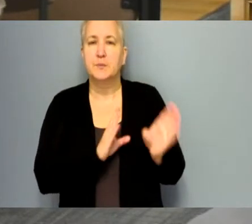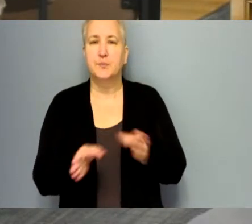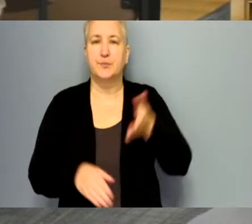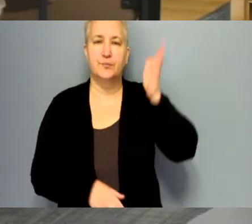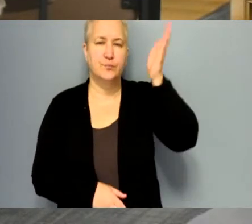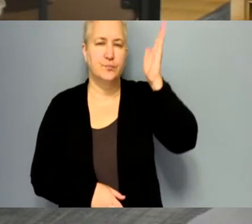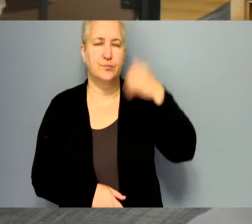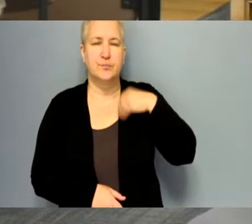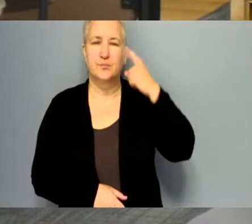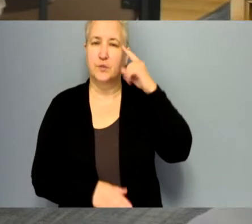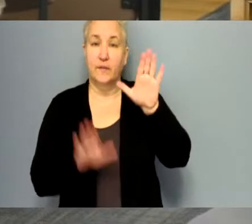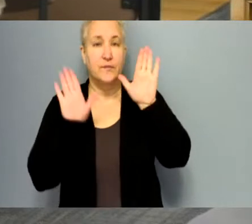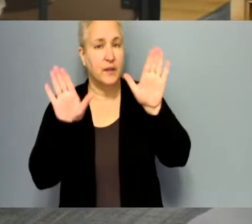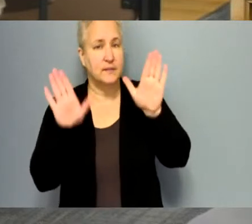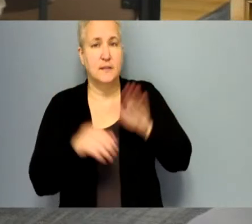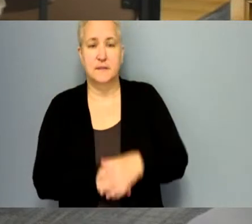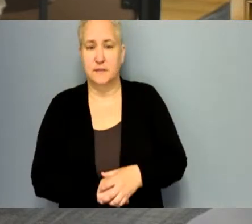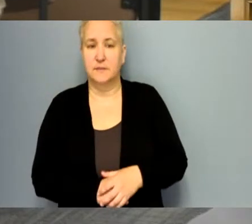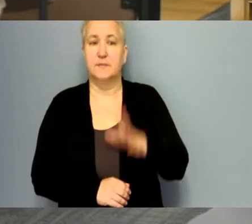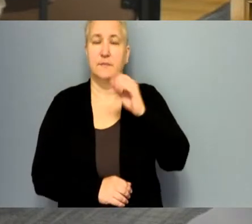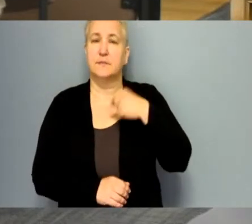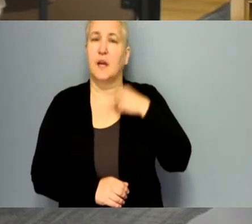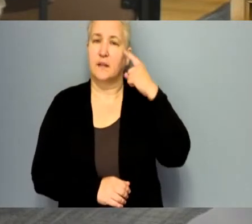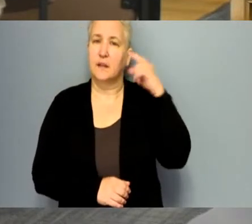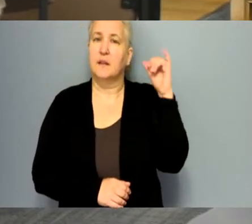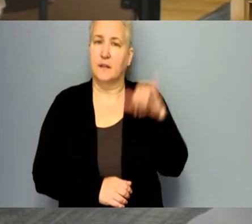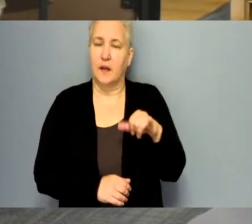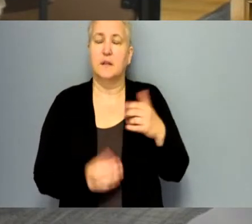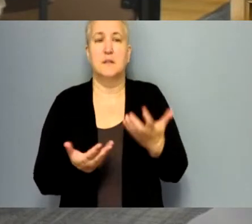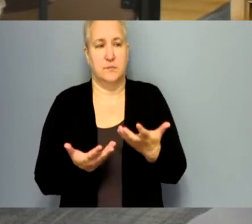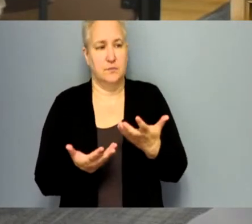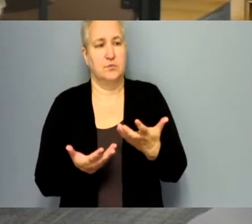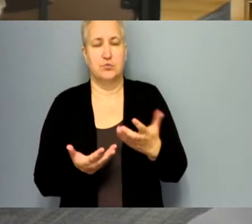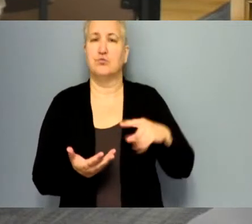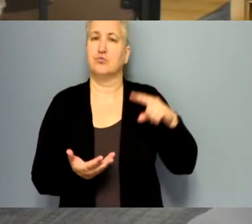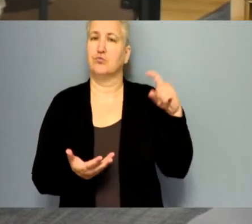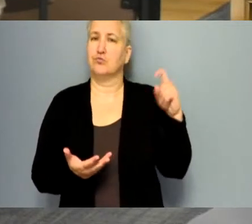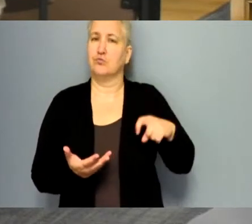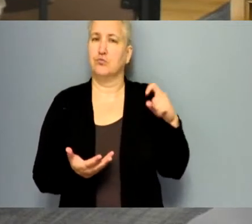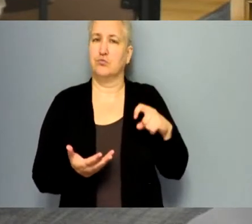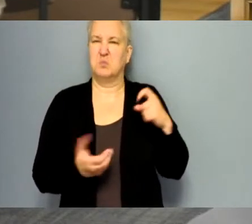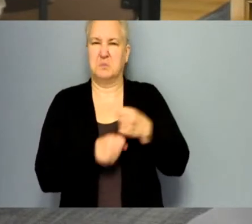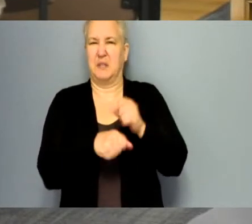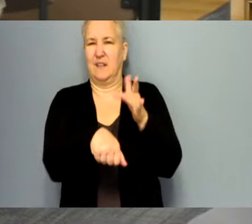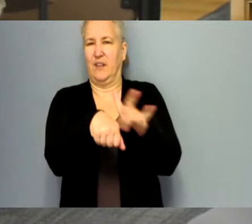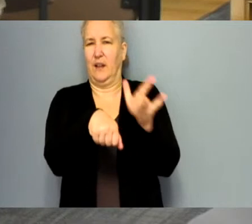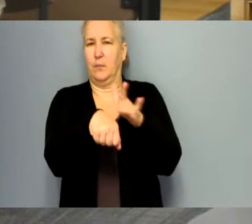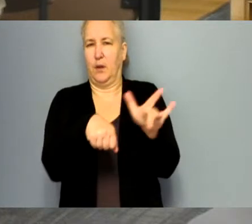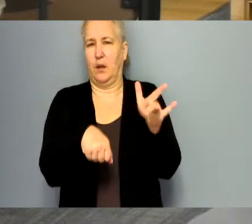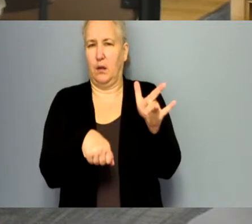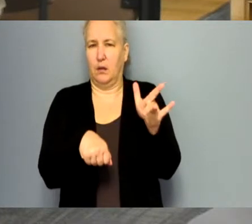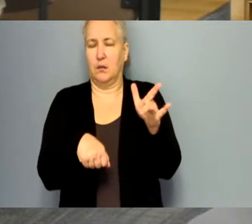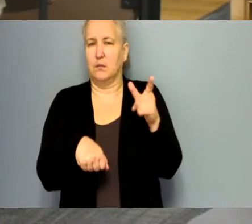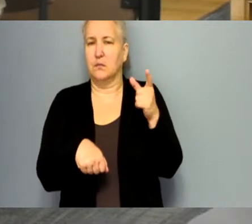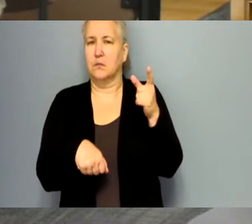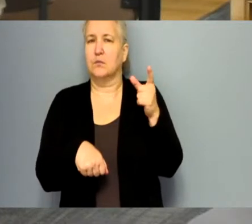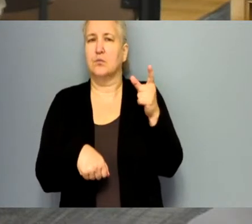presentation. I think it was fantastic, and I think that it should have been made available